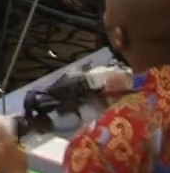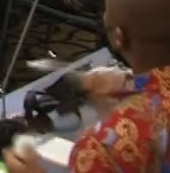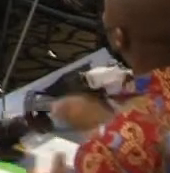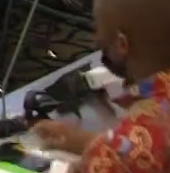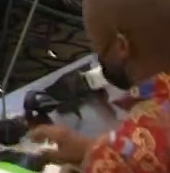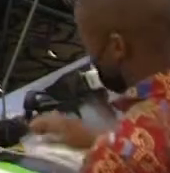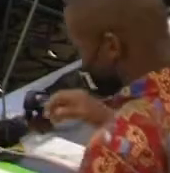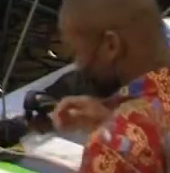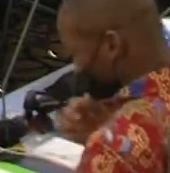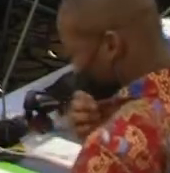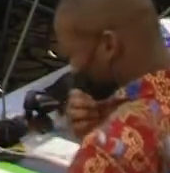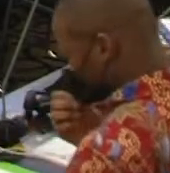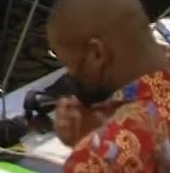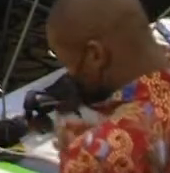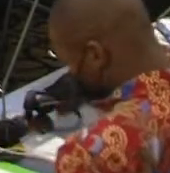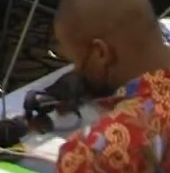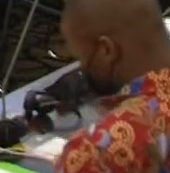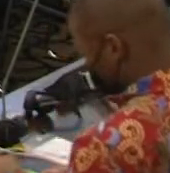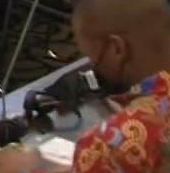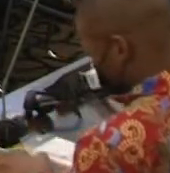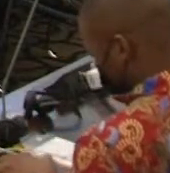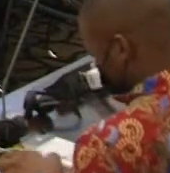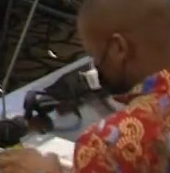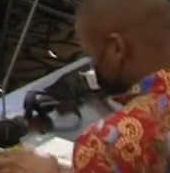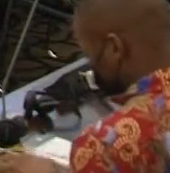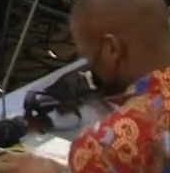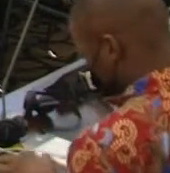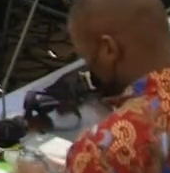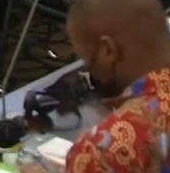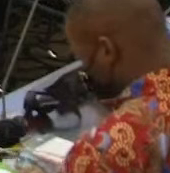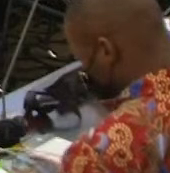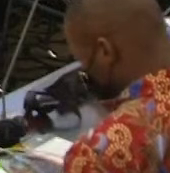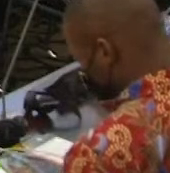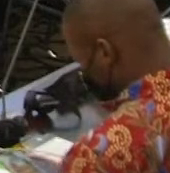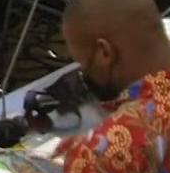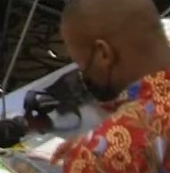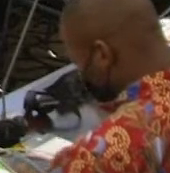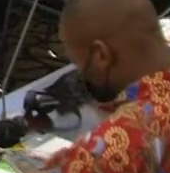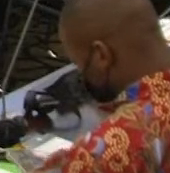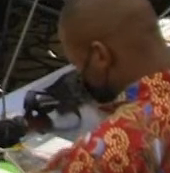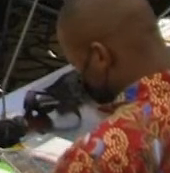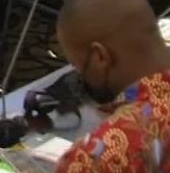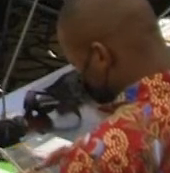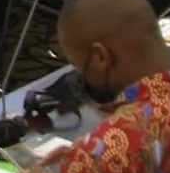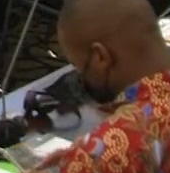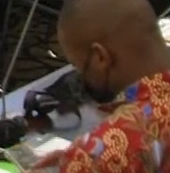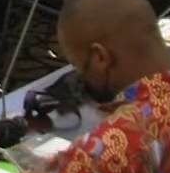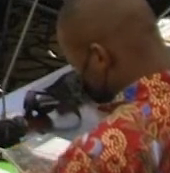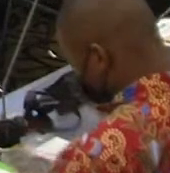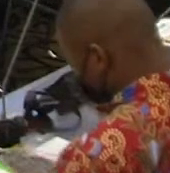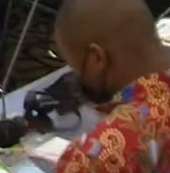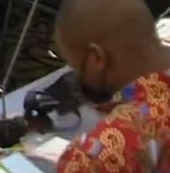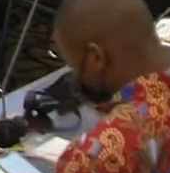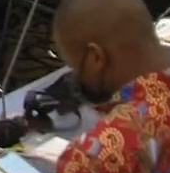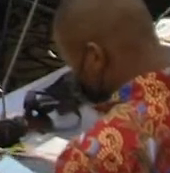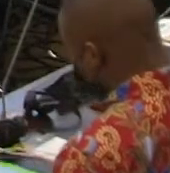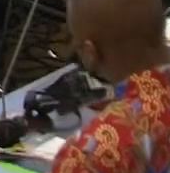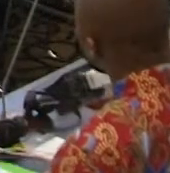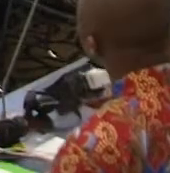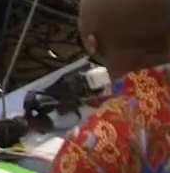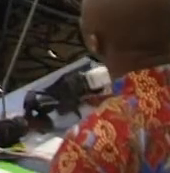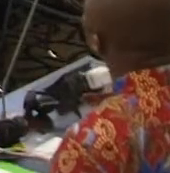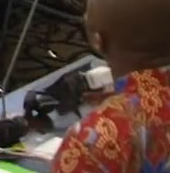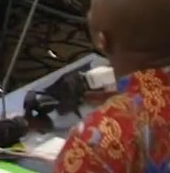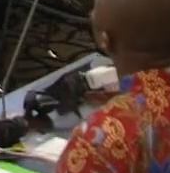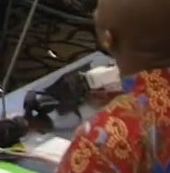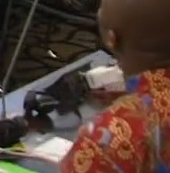so close to where I'm standing. Honorable Speaker, I must be frank, I did